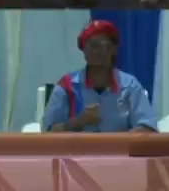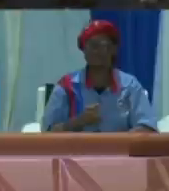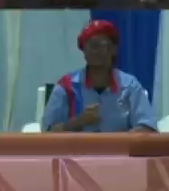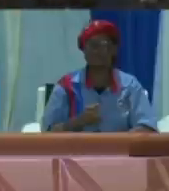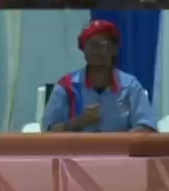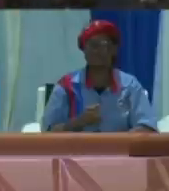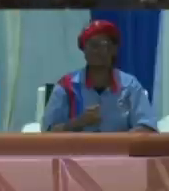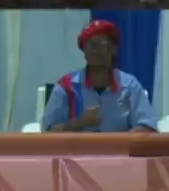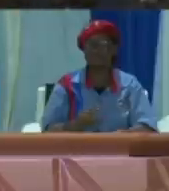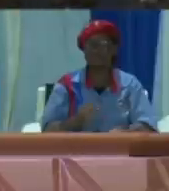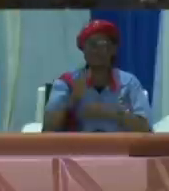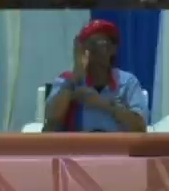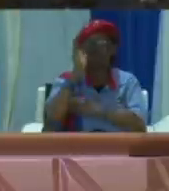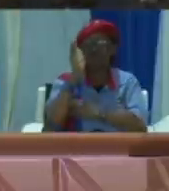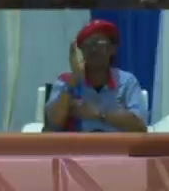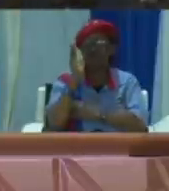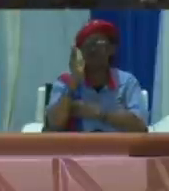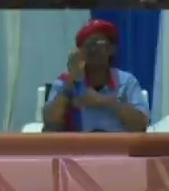God gave him an